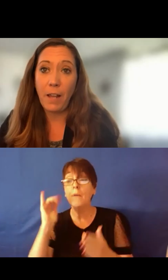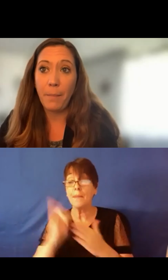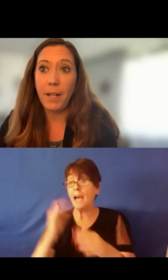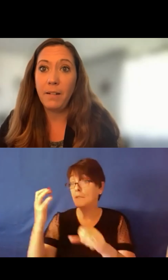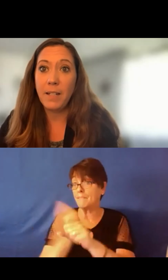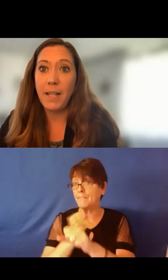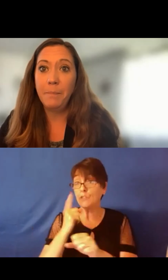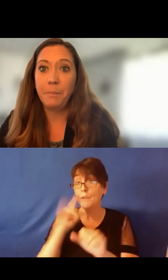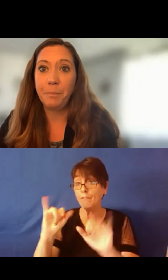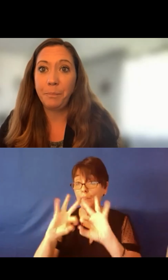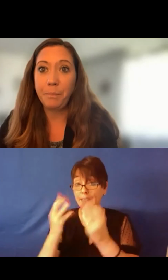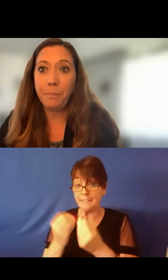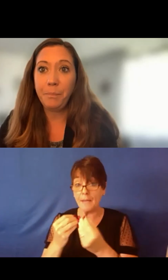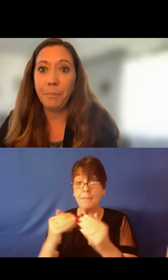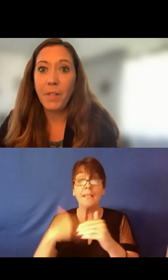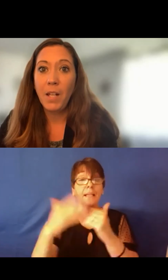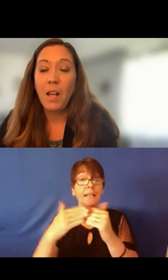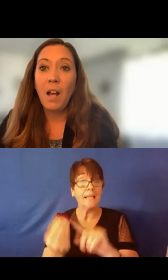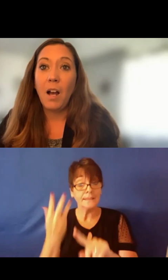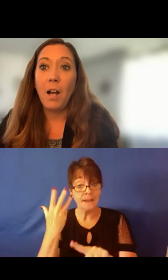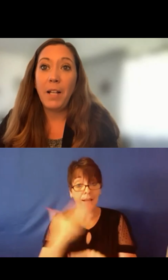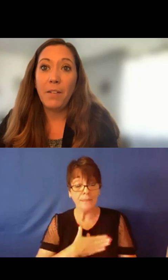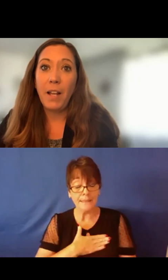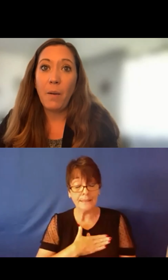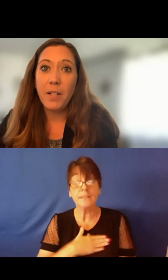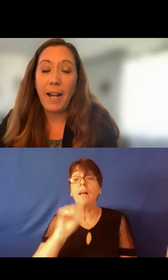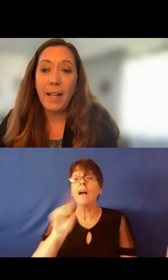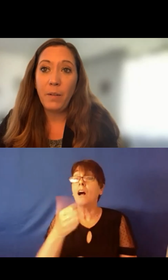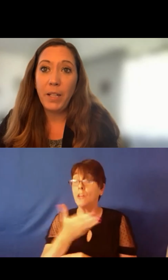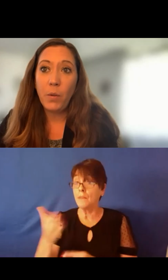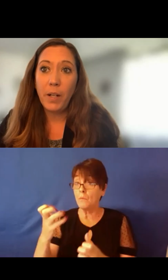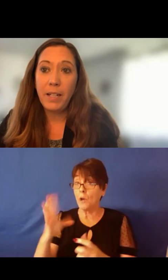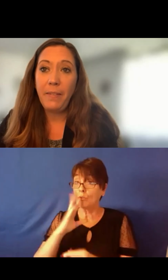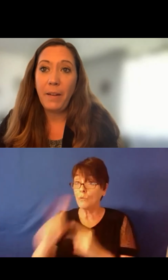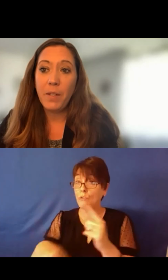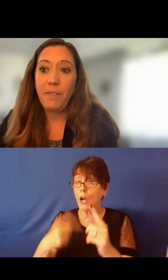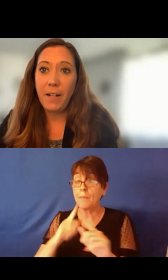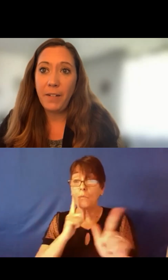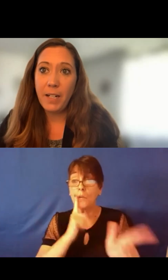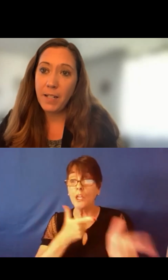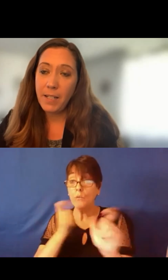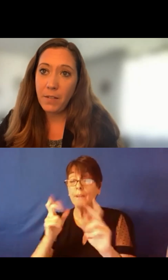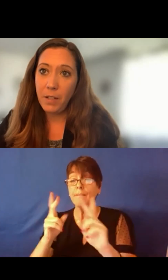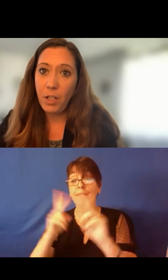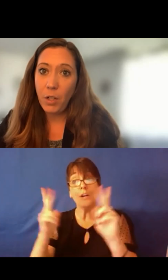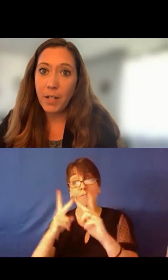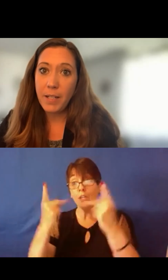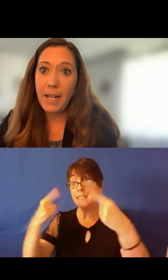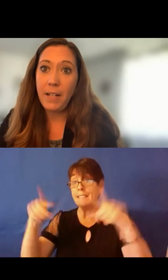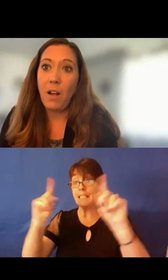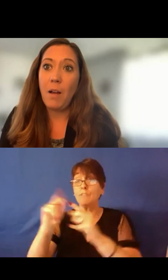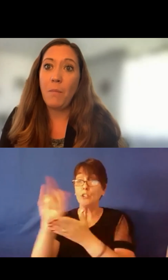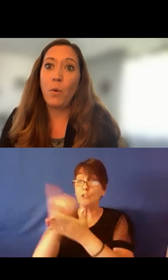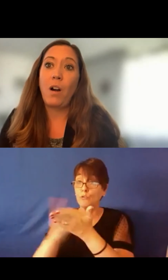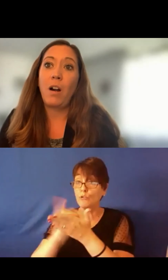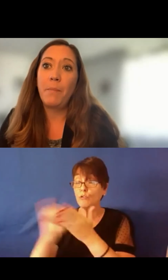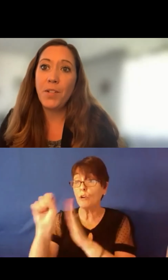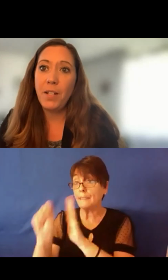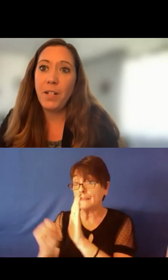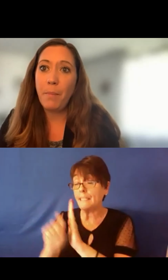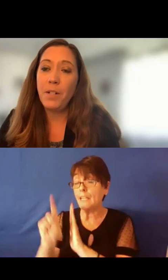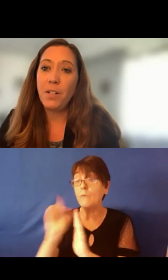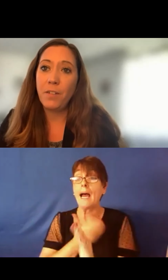this family. Next slide. The other thing I wanted to highlight really quickly that was very, very successful in New York State were